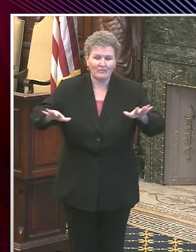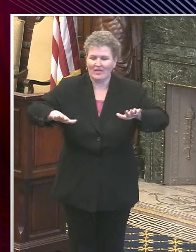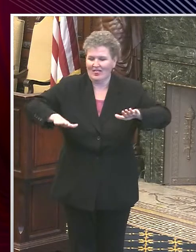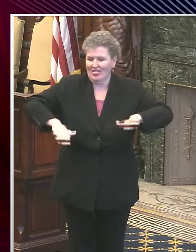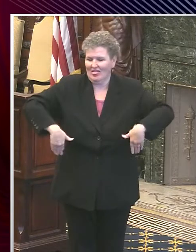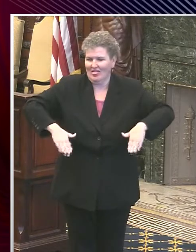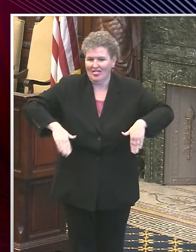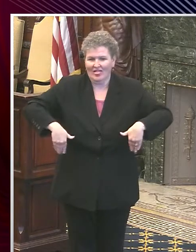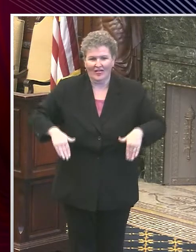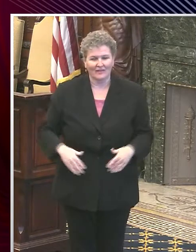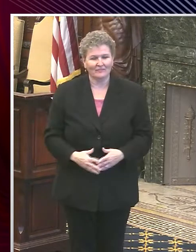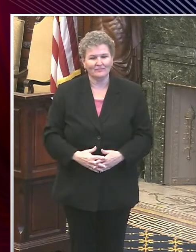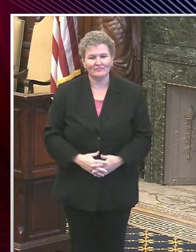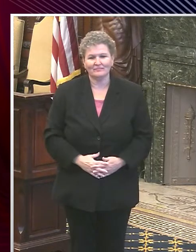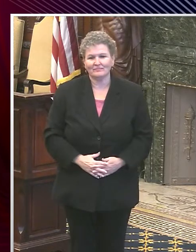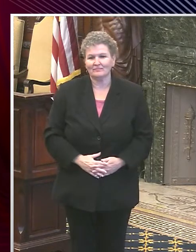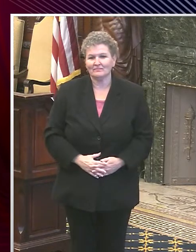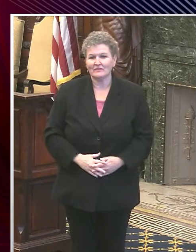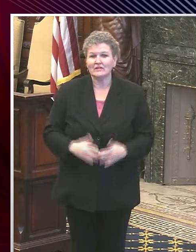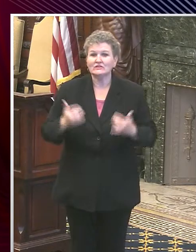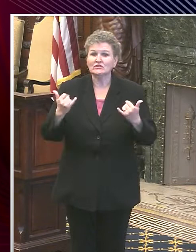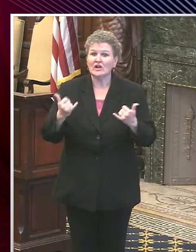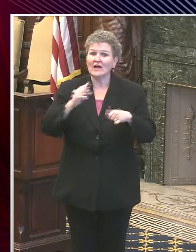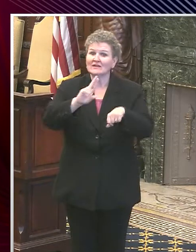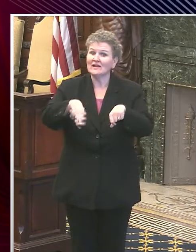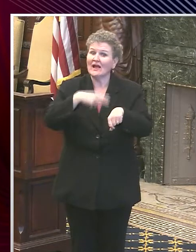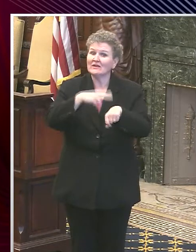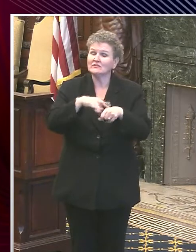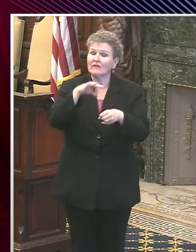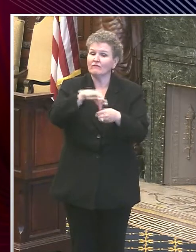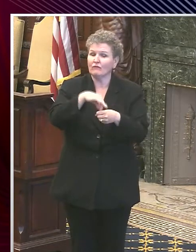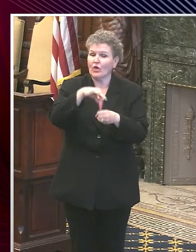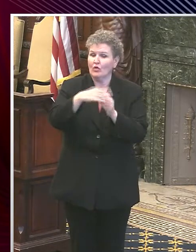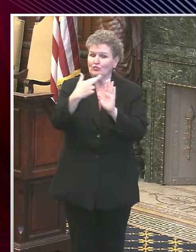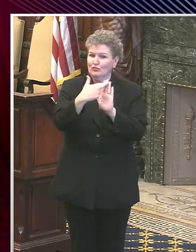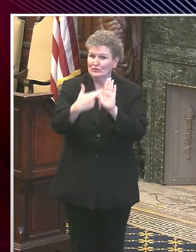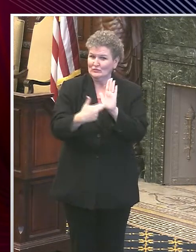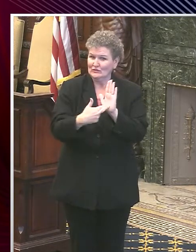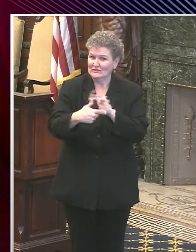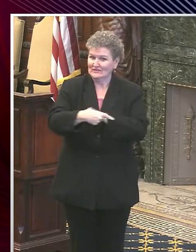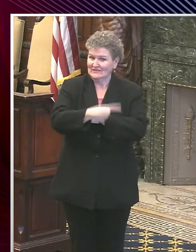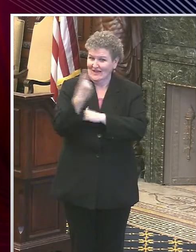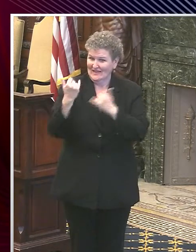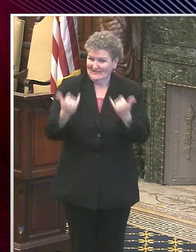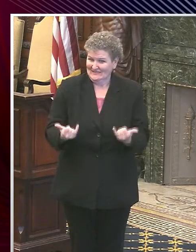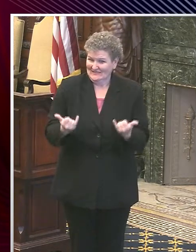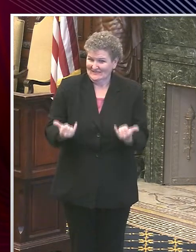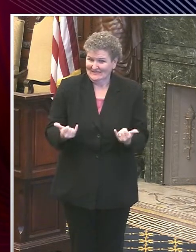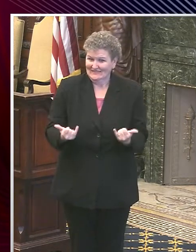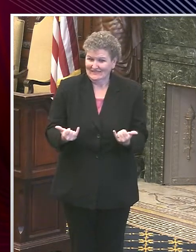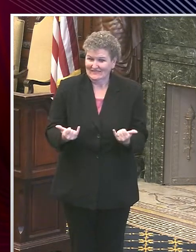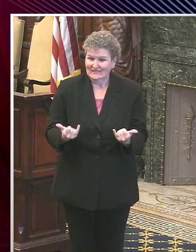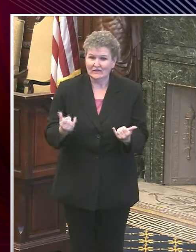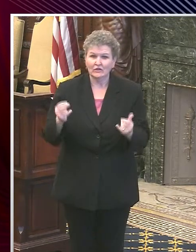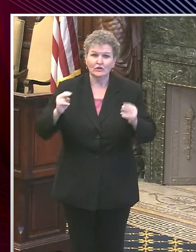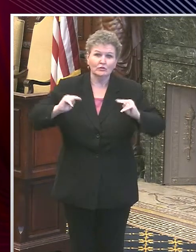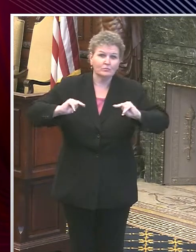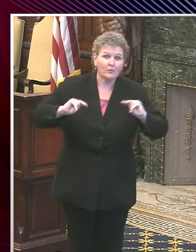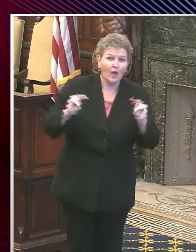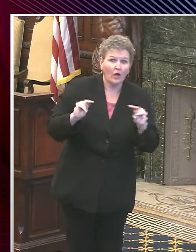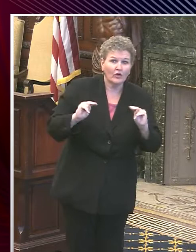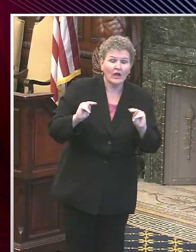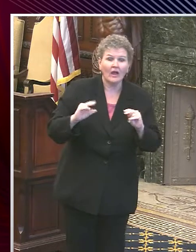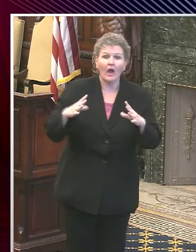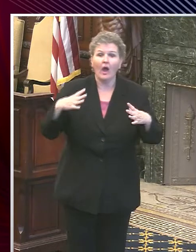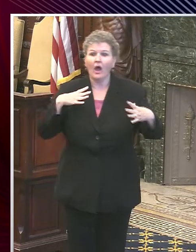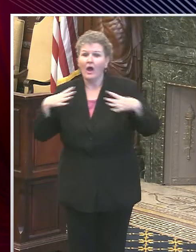gears now, I want to highlight that today is National Voter Registration Day. This is a nonpartisan civic holiday and coalition that celebrates